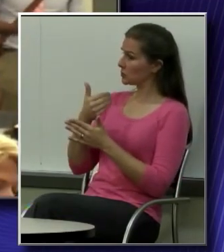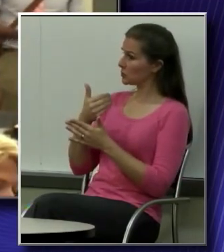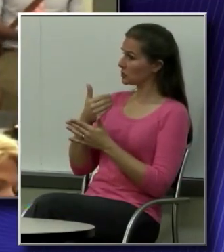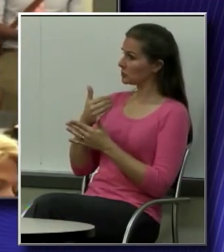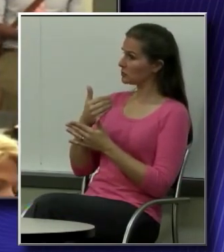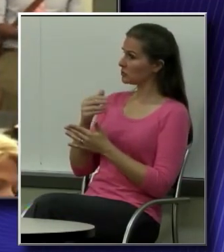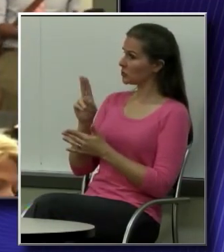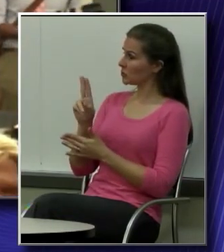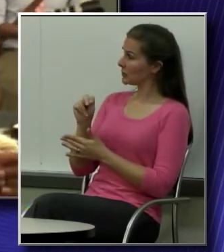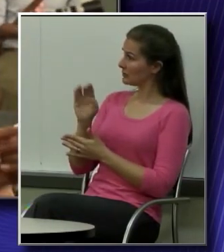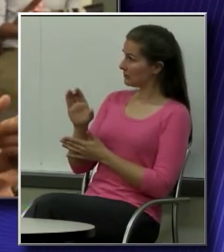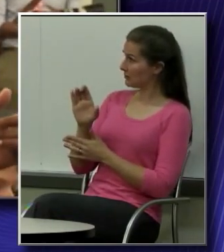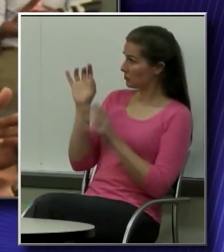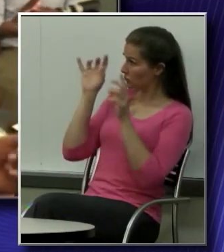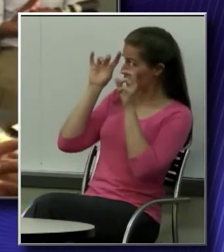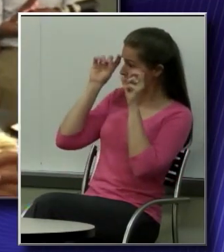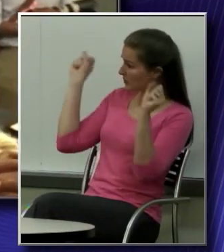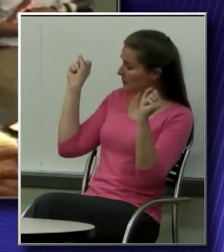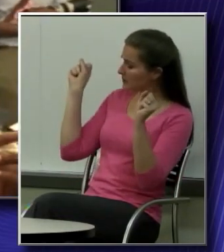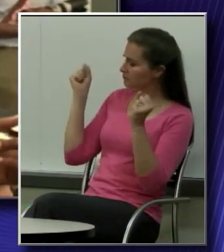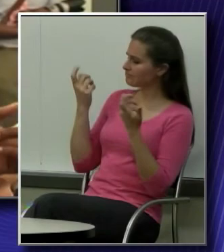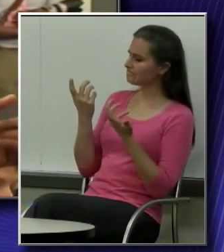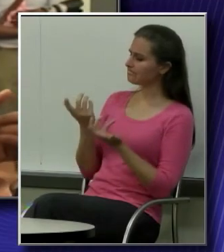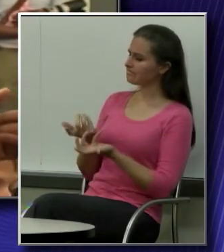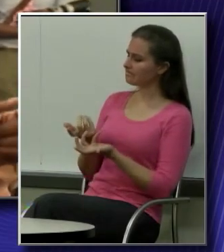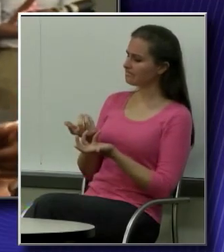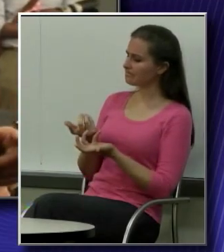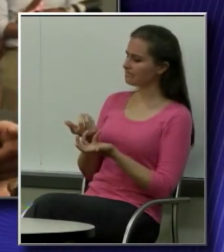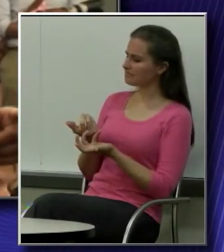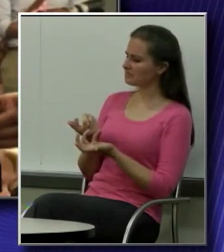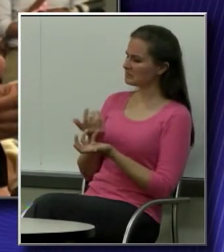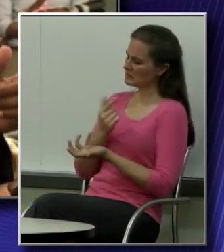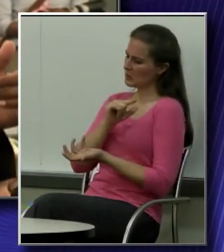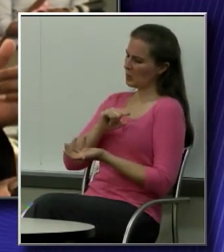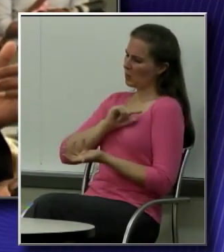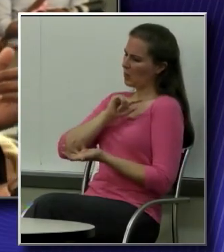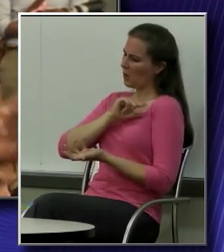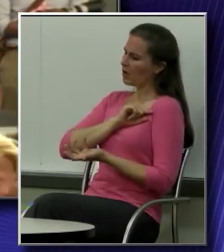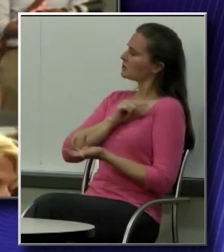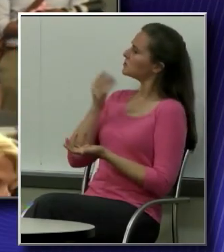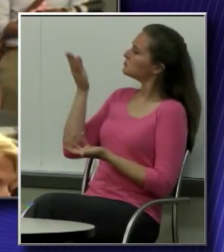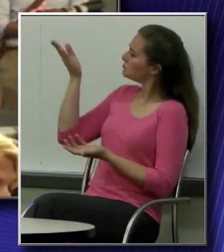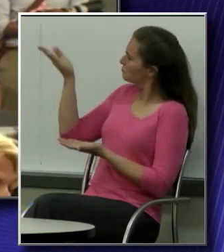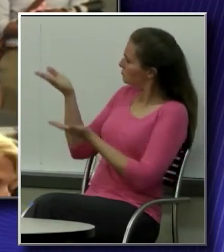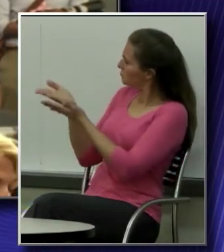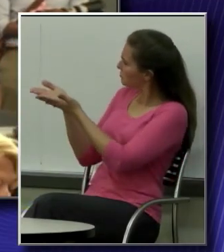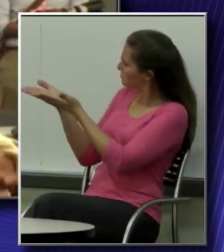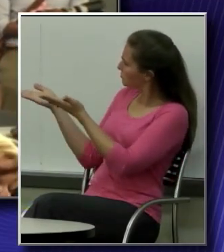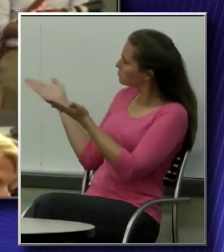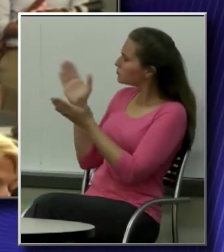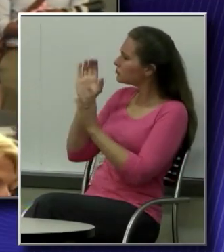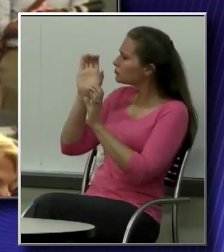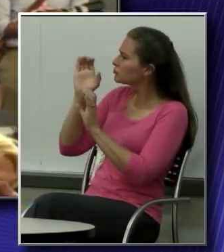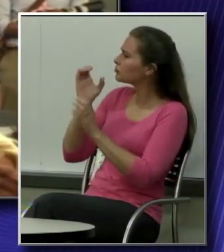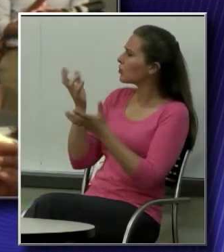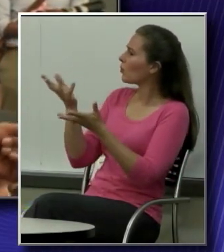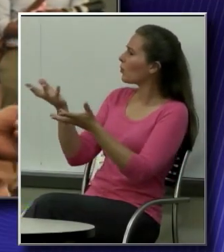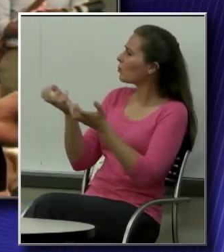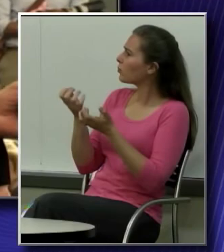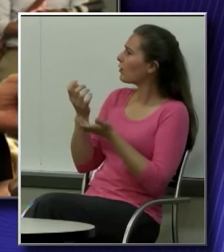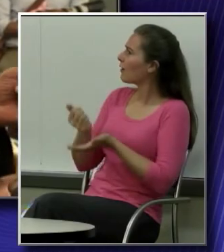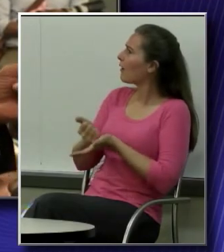system president, what type of qualities will you be looking for to help